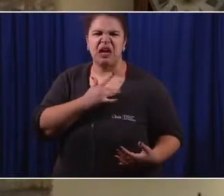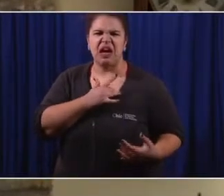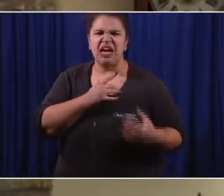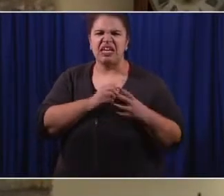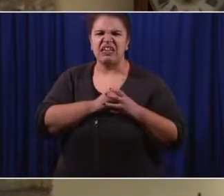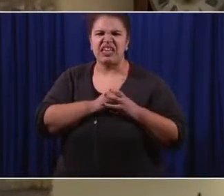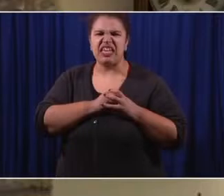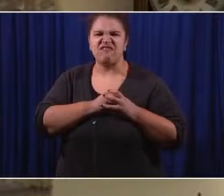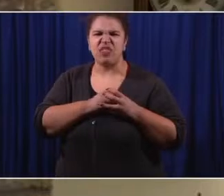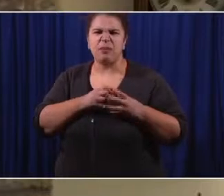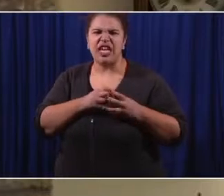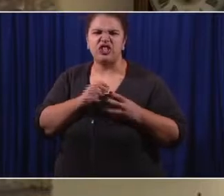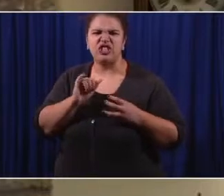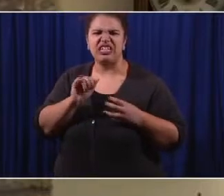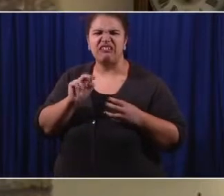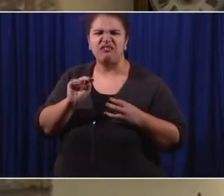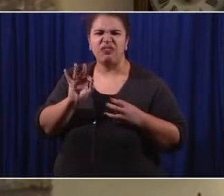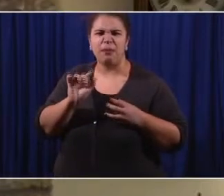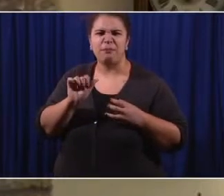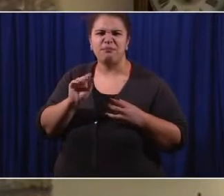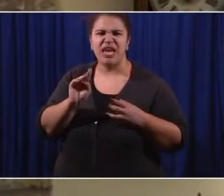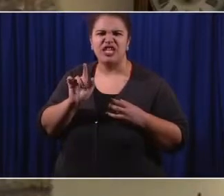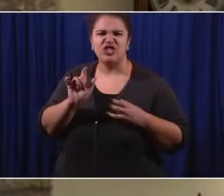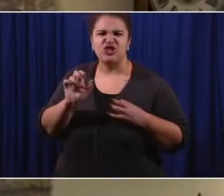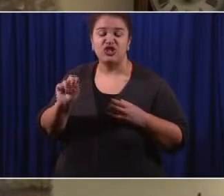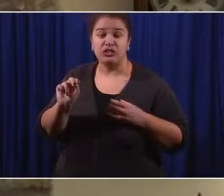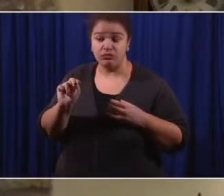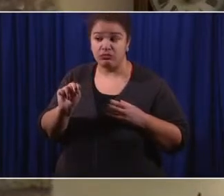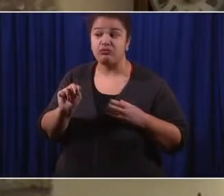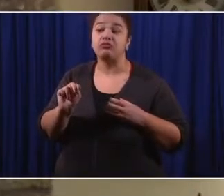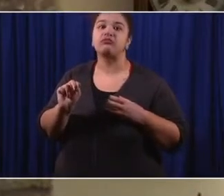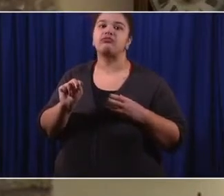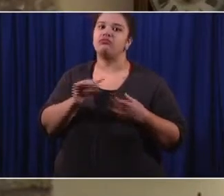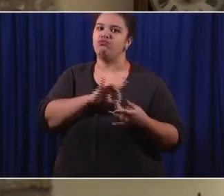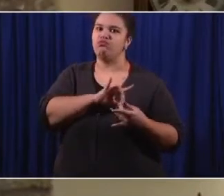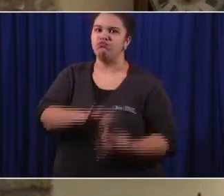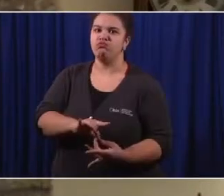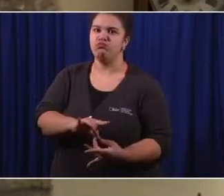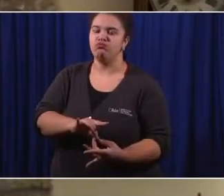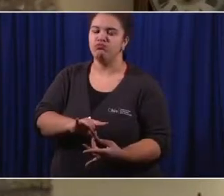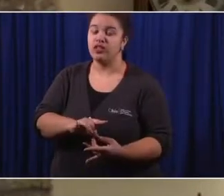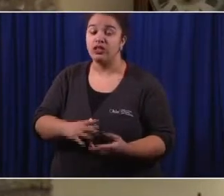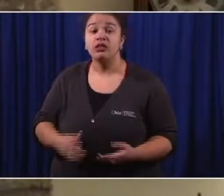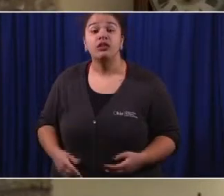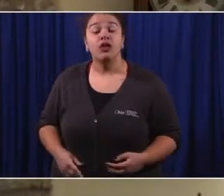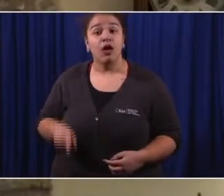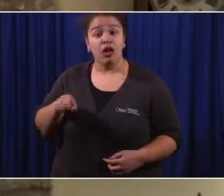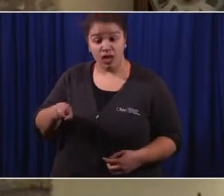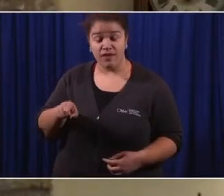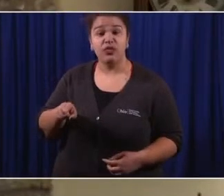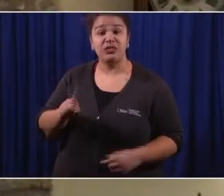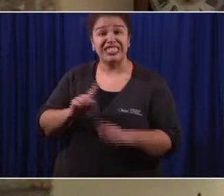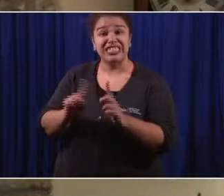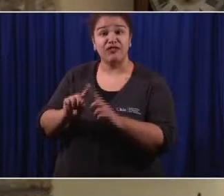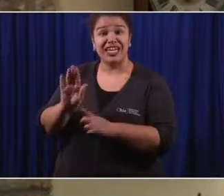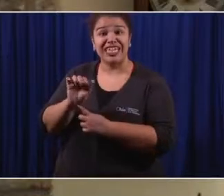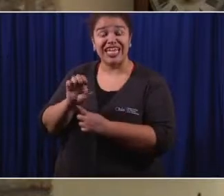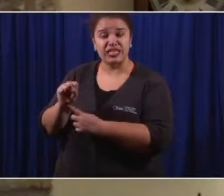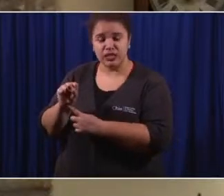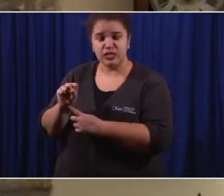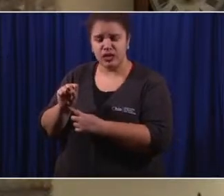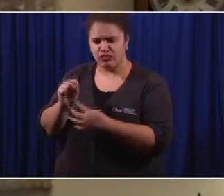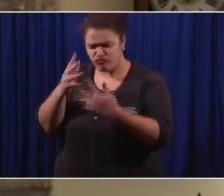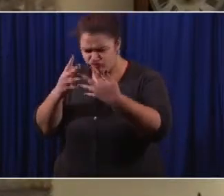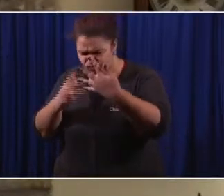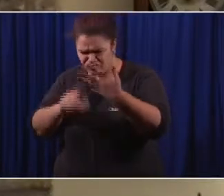heart. In those cases, in each one of those cases at Ohio State, there was not a serious problem. But the point was,